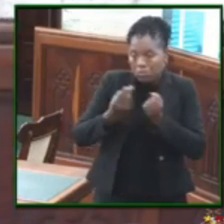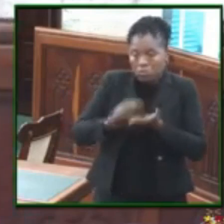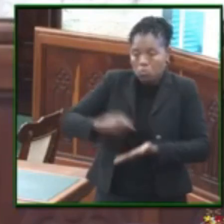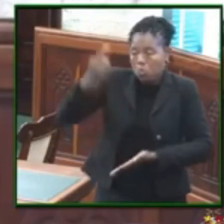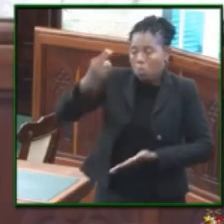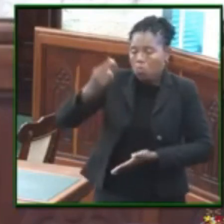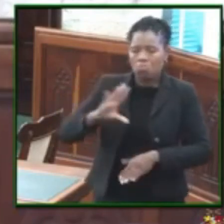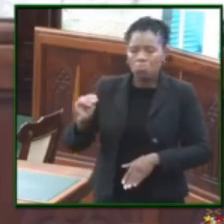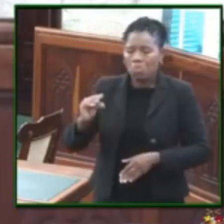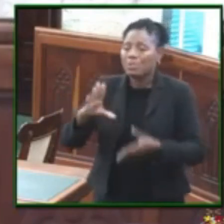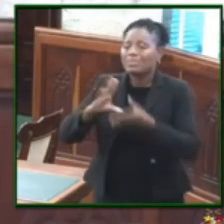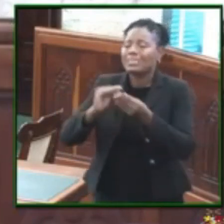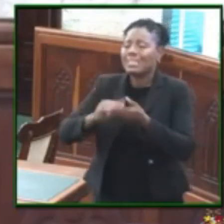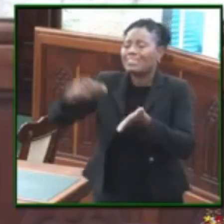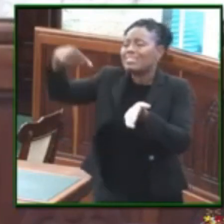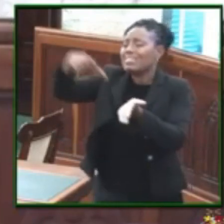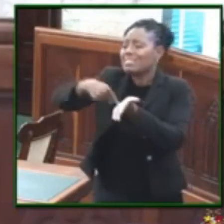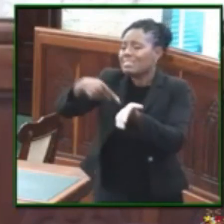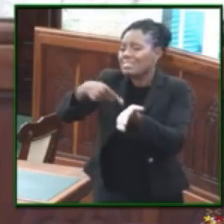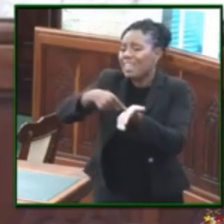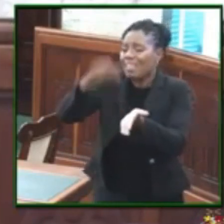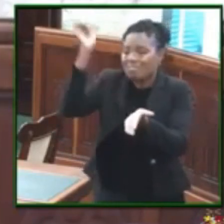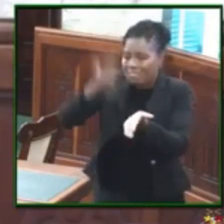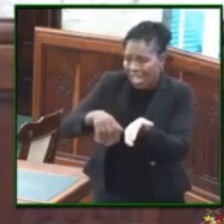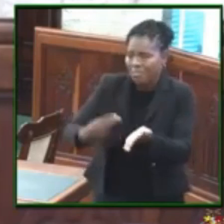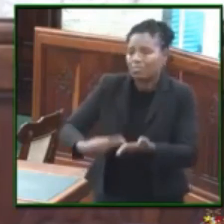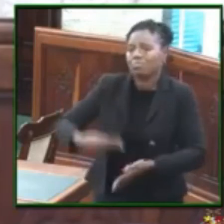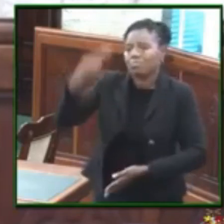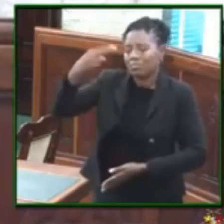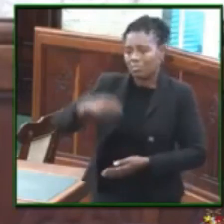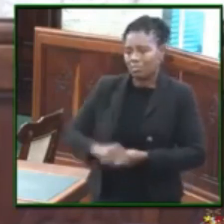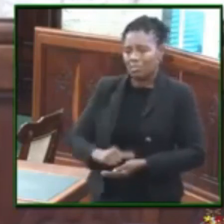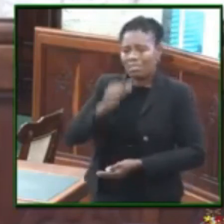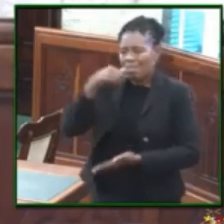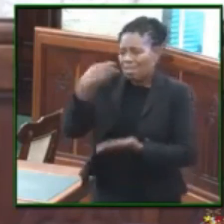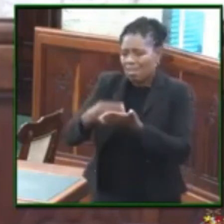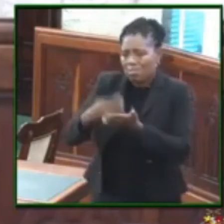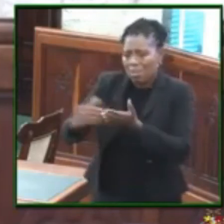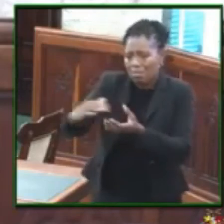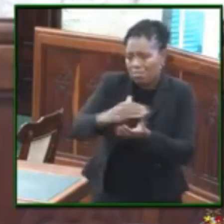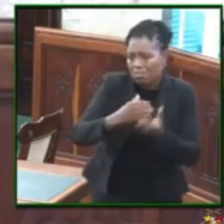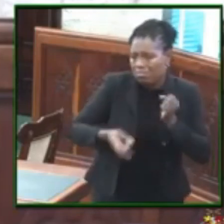Commentators are saying the debt is too high, not the reserves.